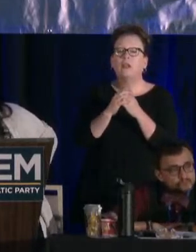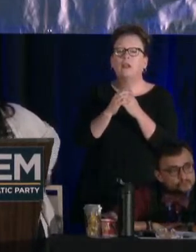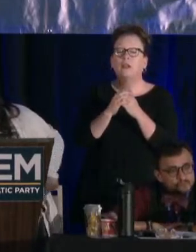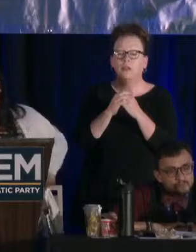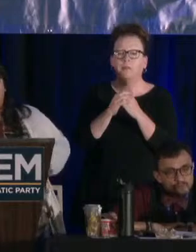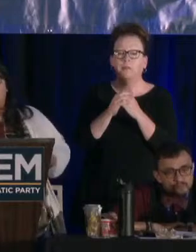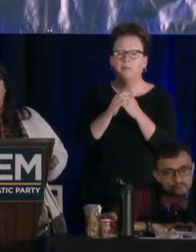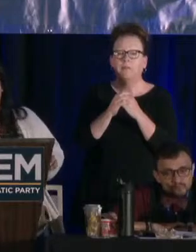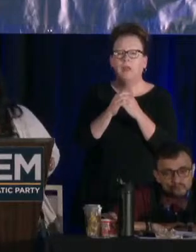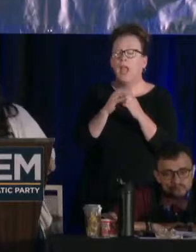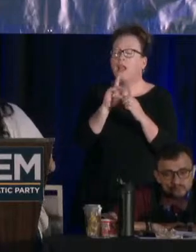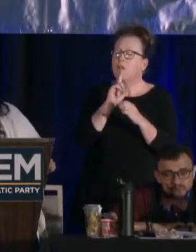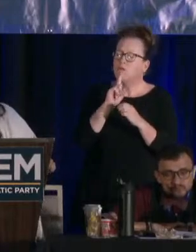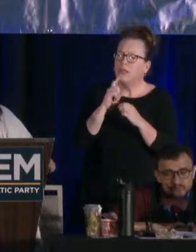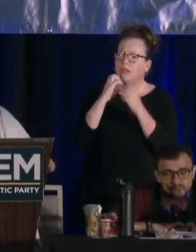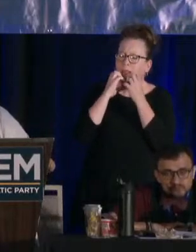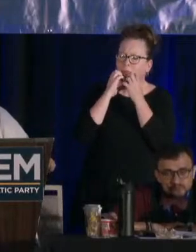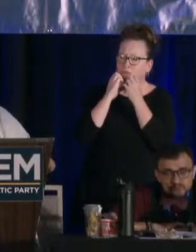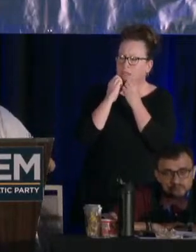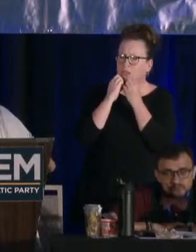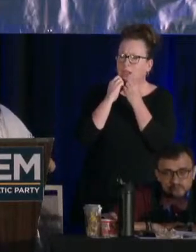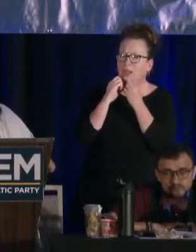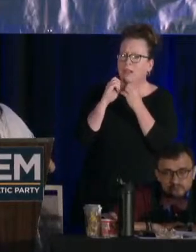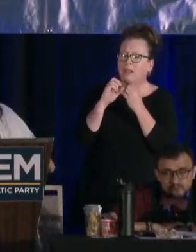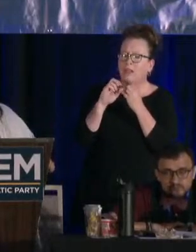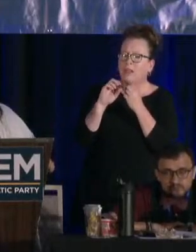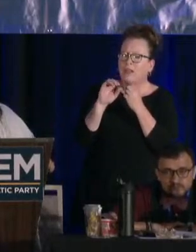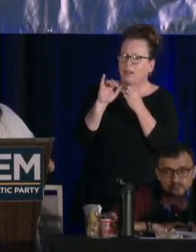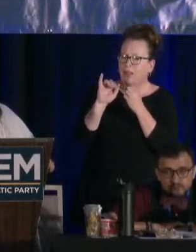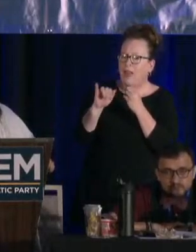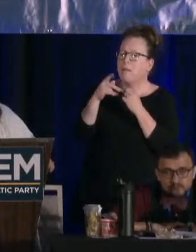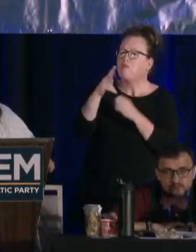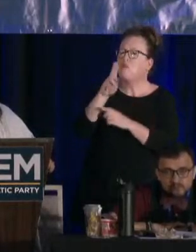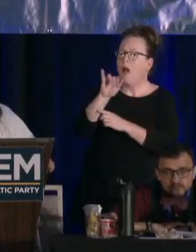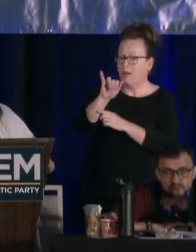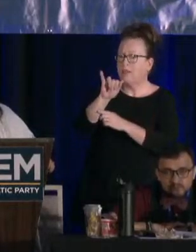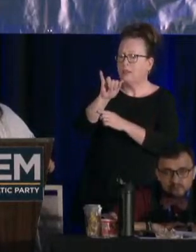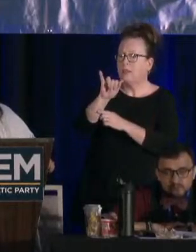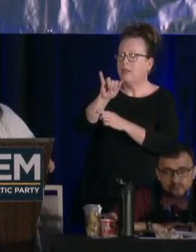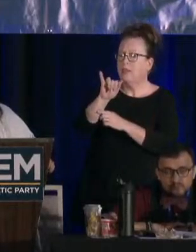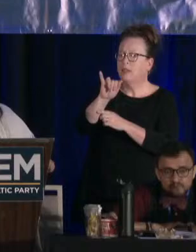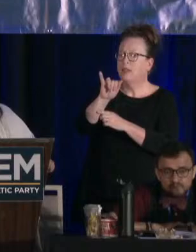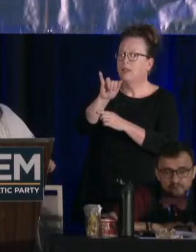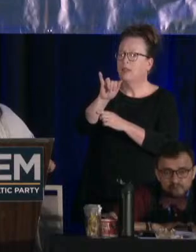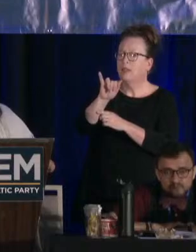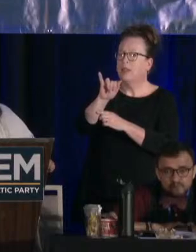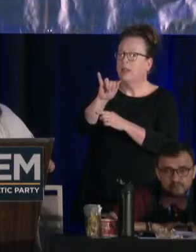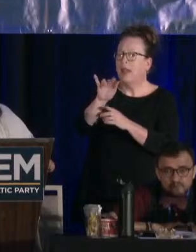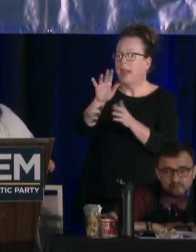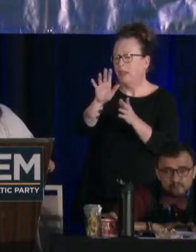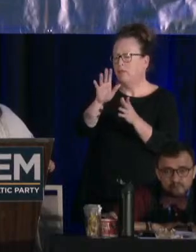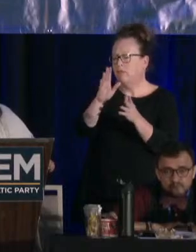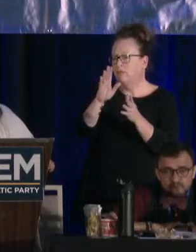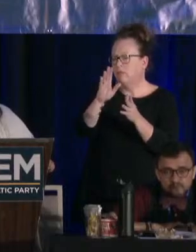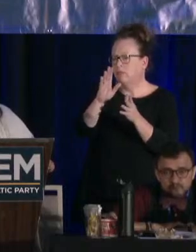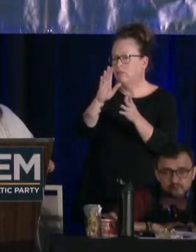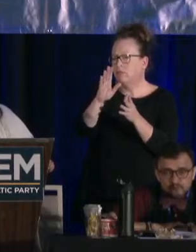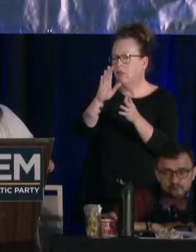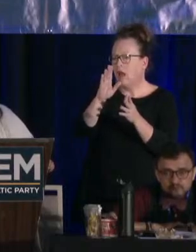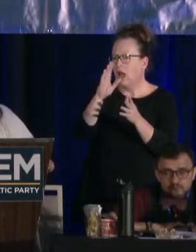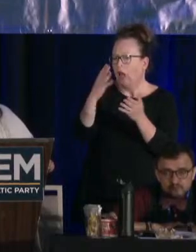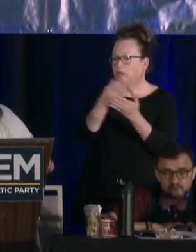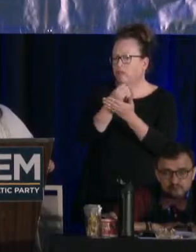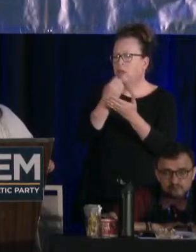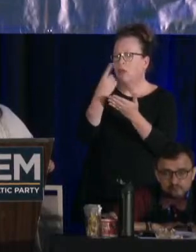I very much appreciate that the proxy situation, because it came up at me as the